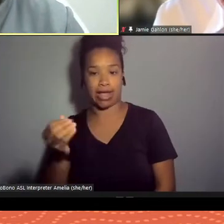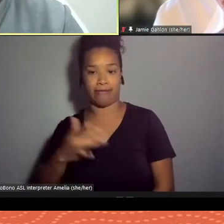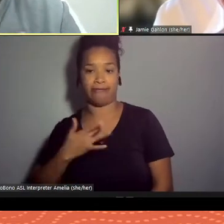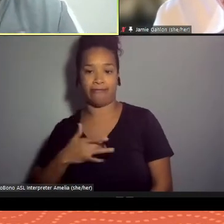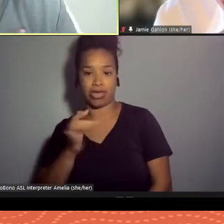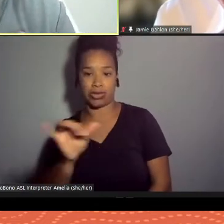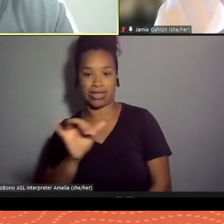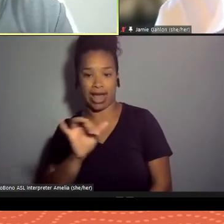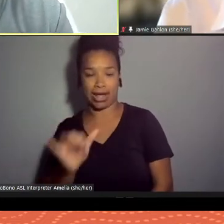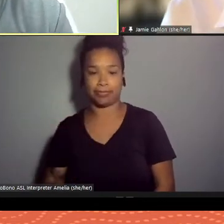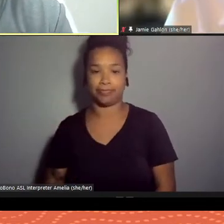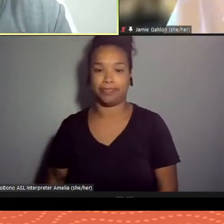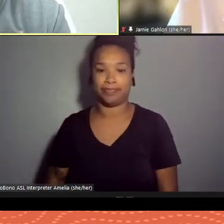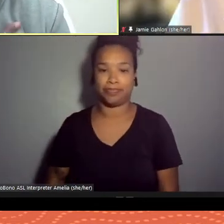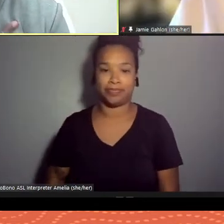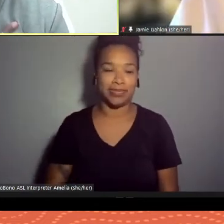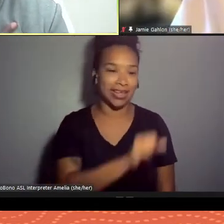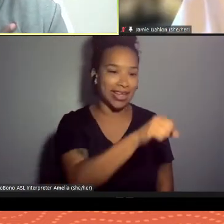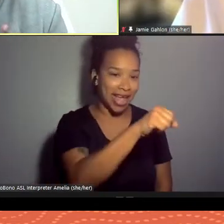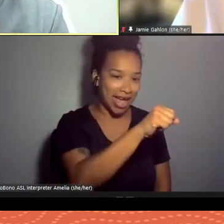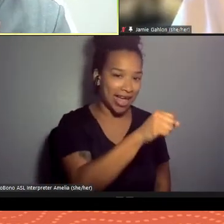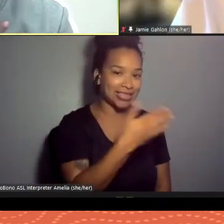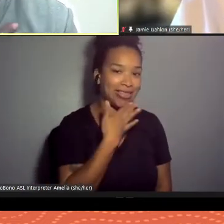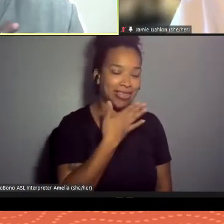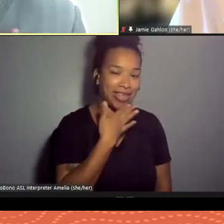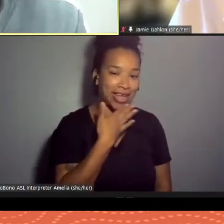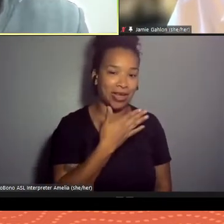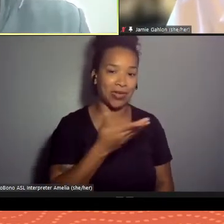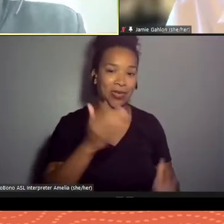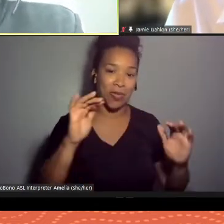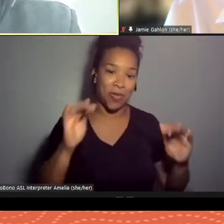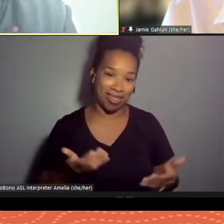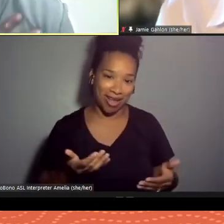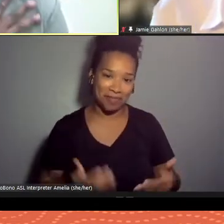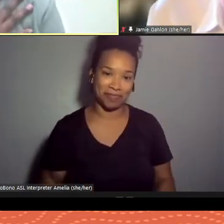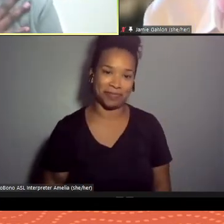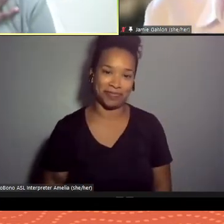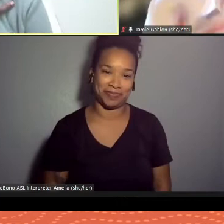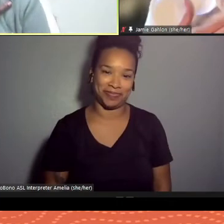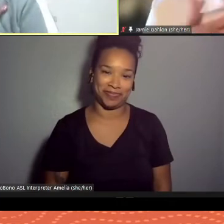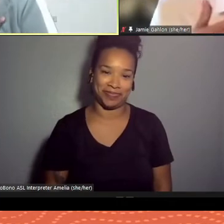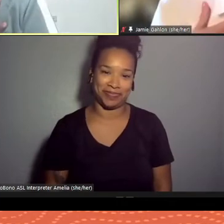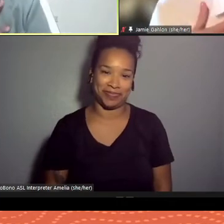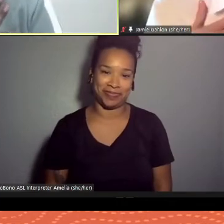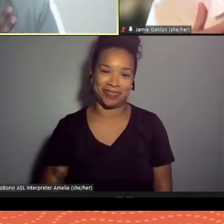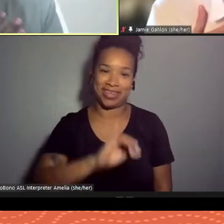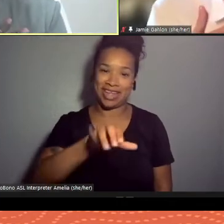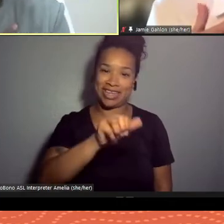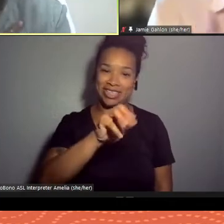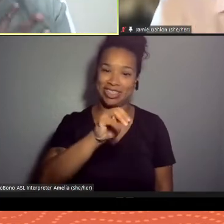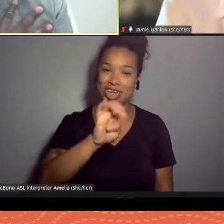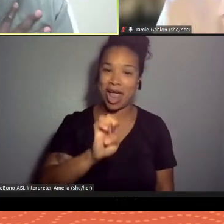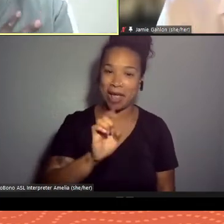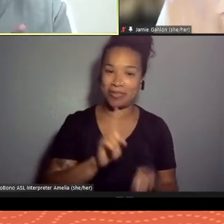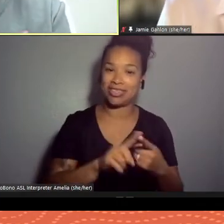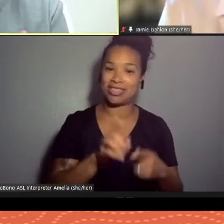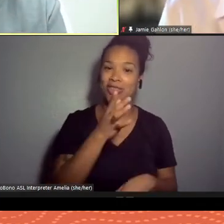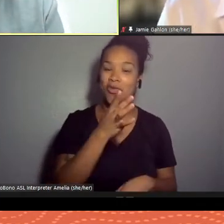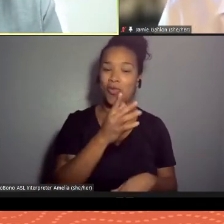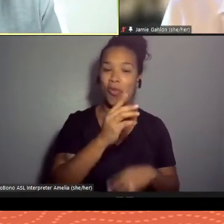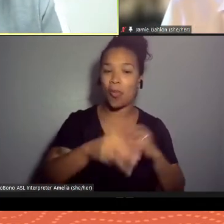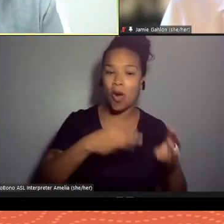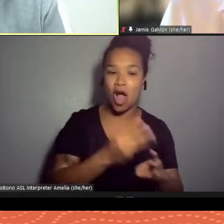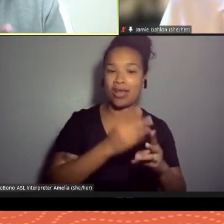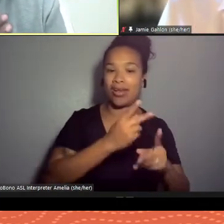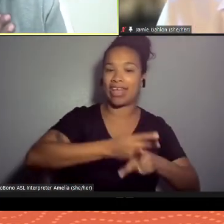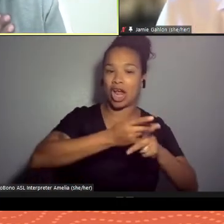Yes, thank you. And welcome, Jamie, to the world of caregiving. It's a